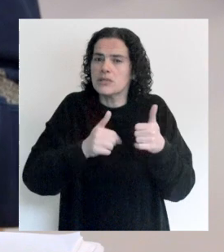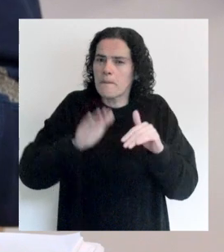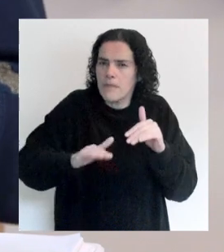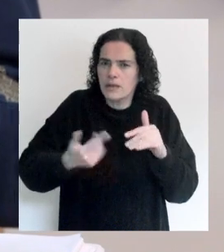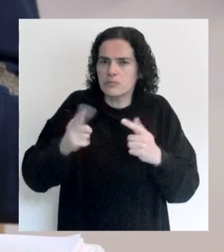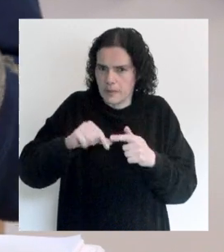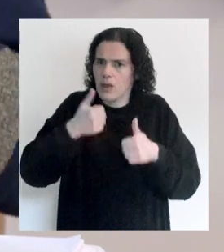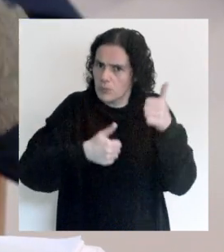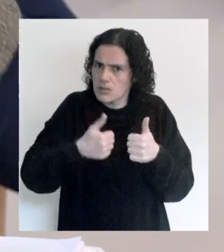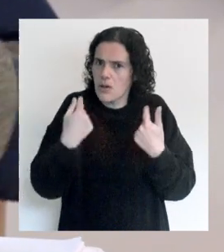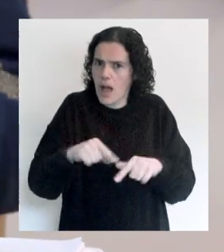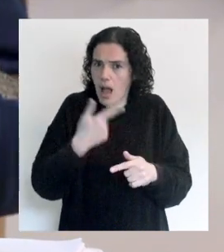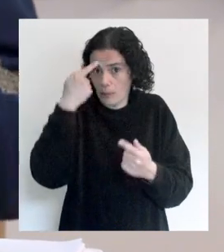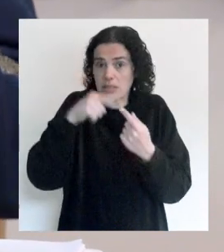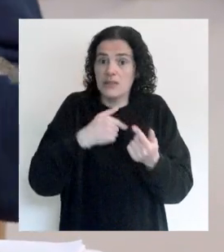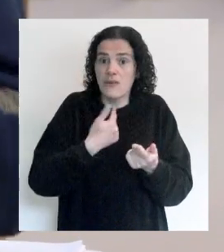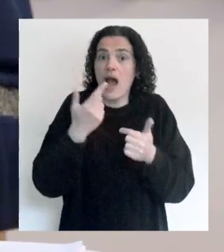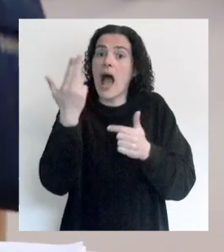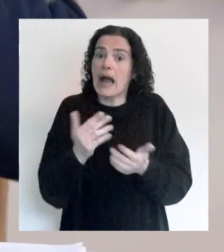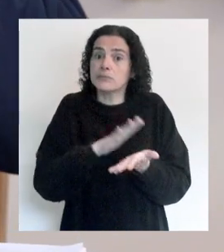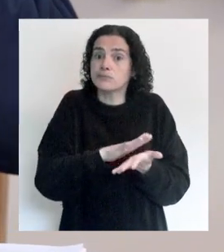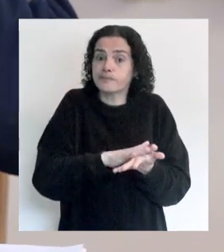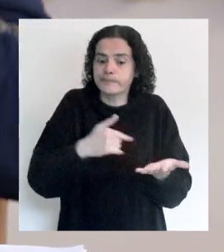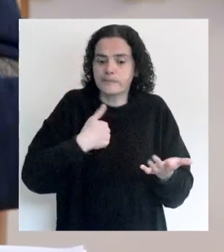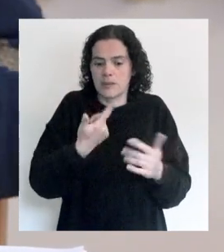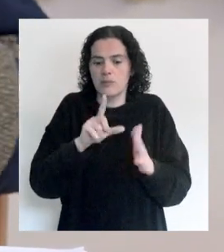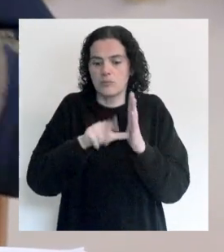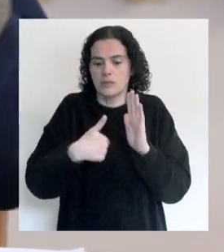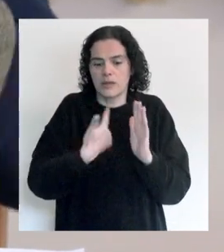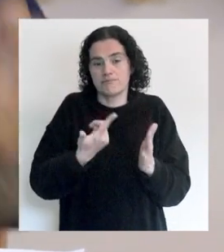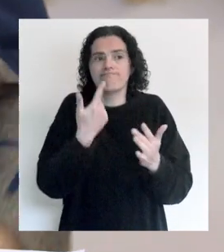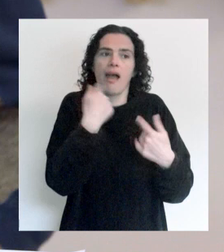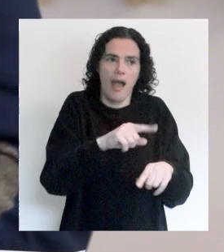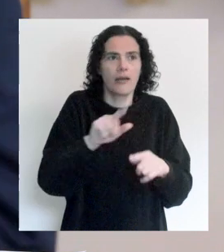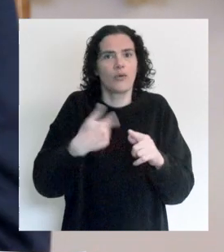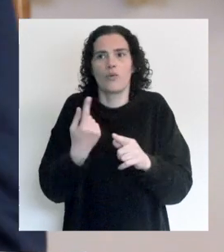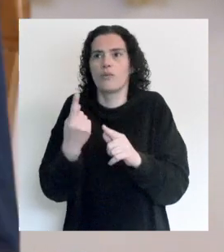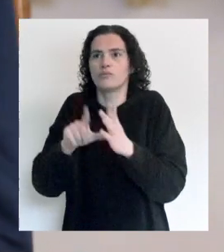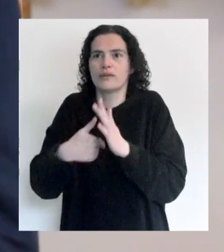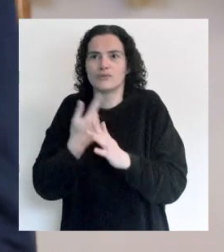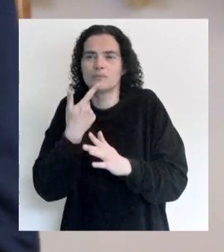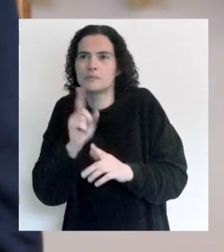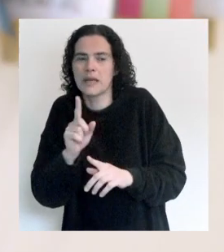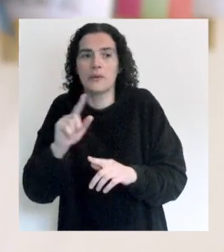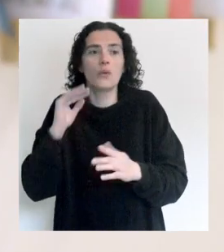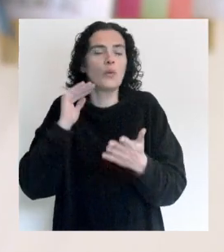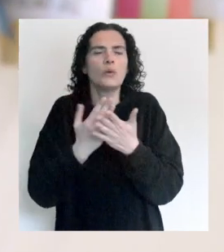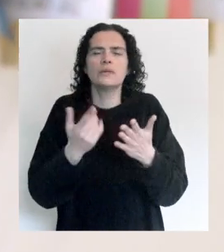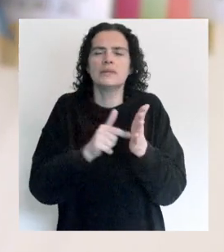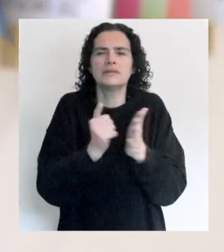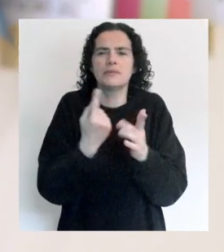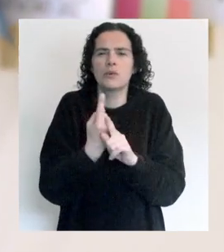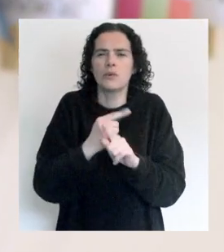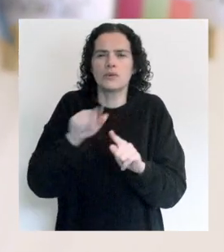are less competitions, but there are also competitions for public art. So very often, the unrealized projects are unrealized public art commissions. And last but